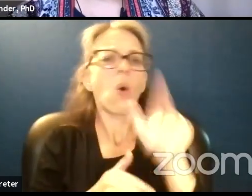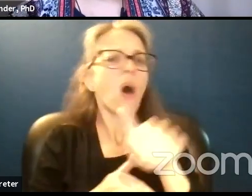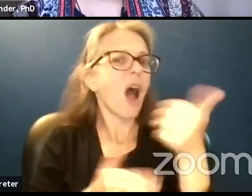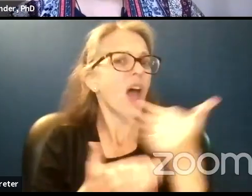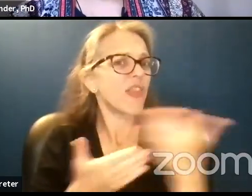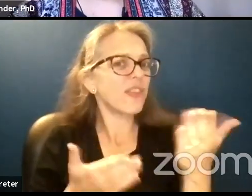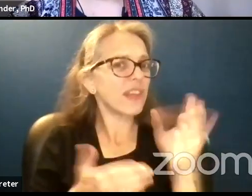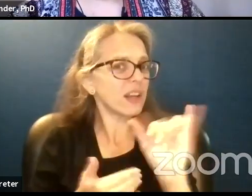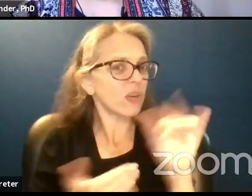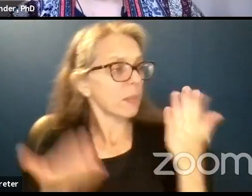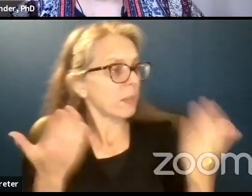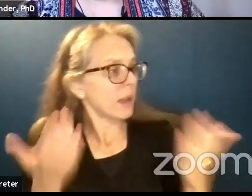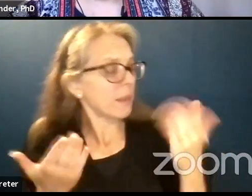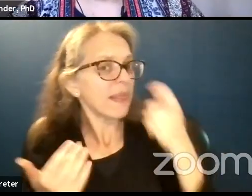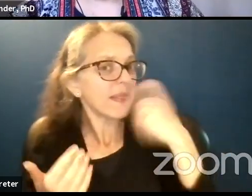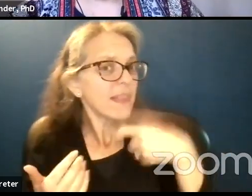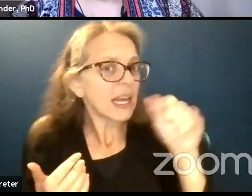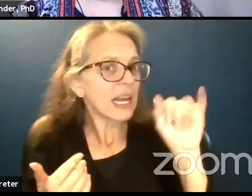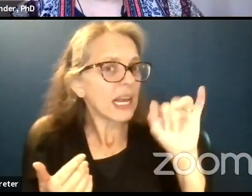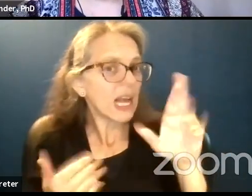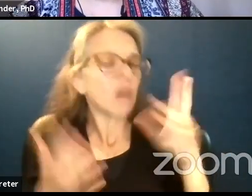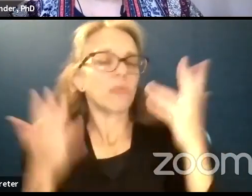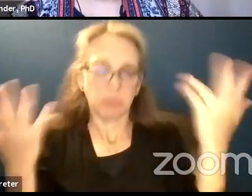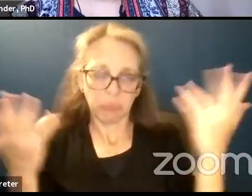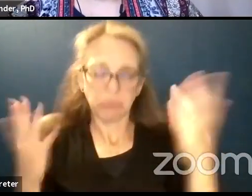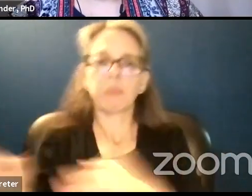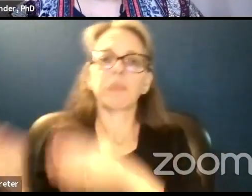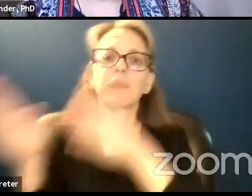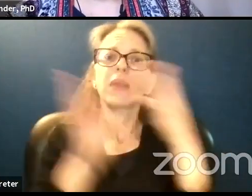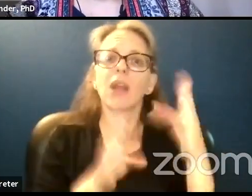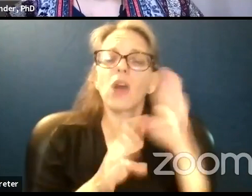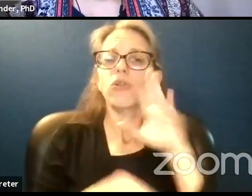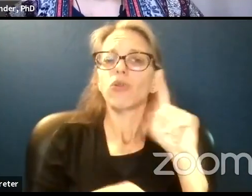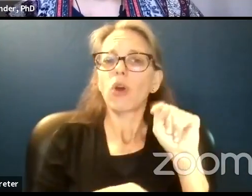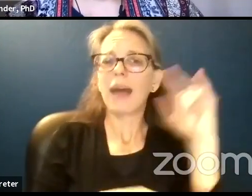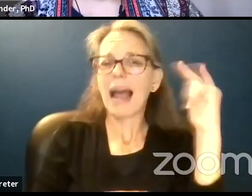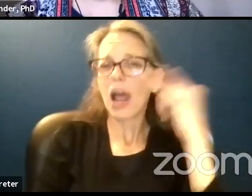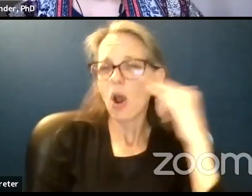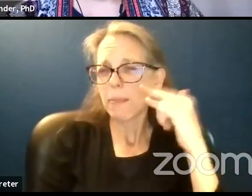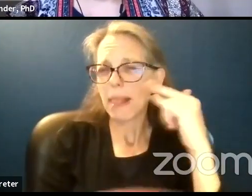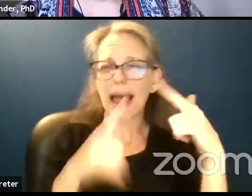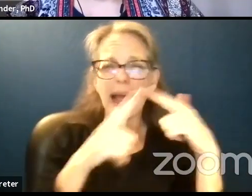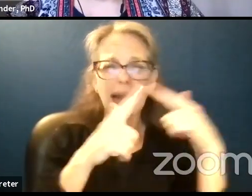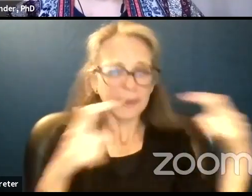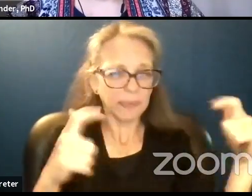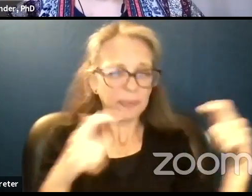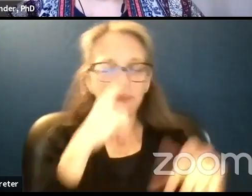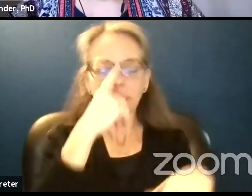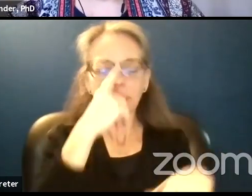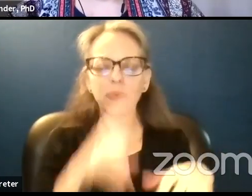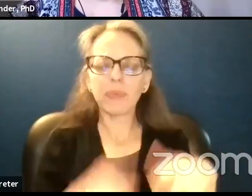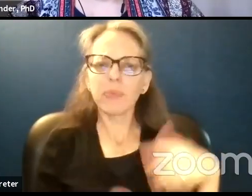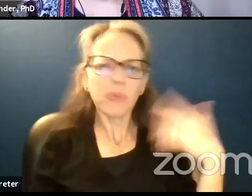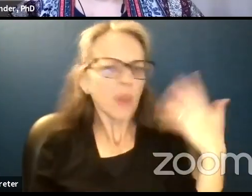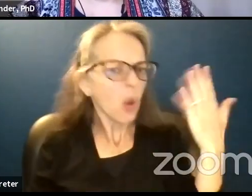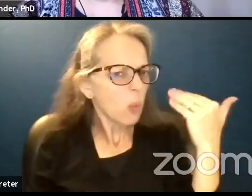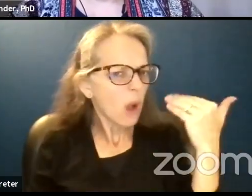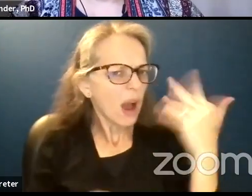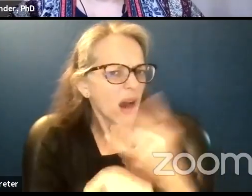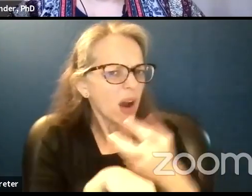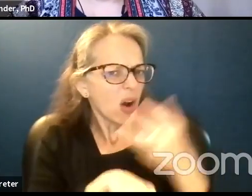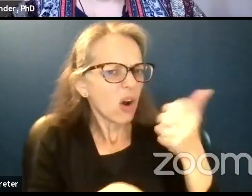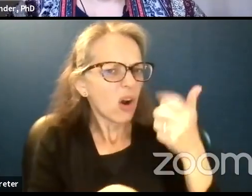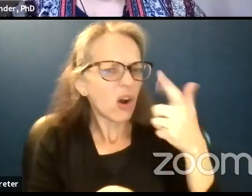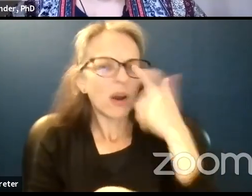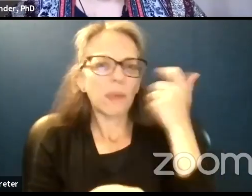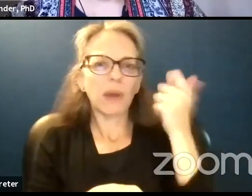said, is it this thin air? All right, then let's go to the airplanes and whatnot. So why is it harder? It's because all